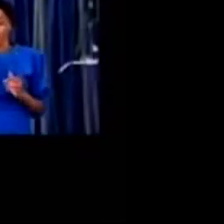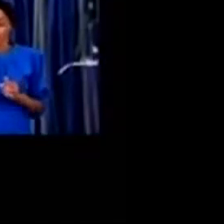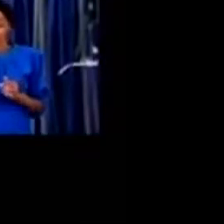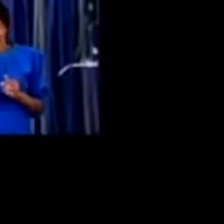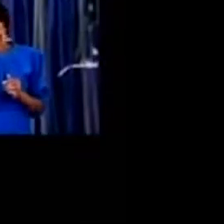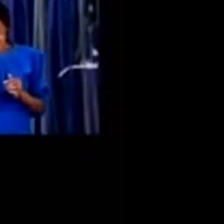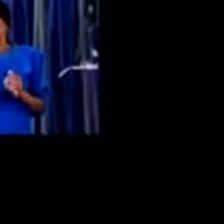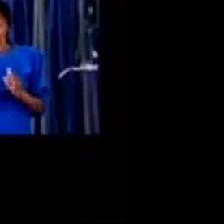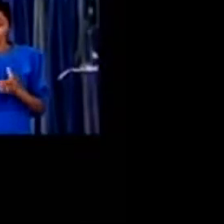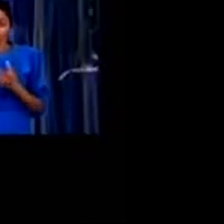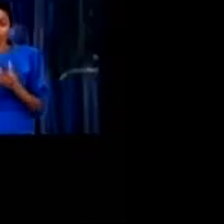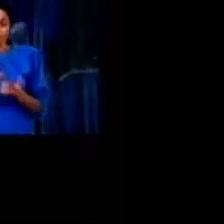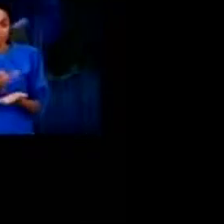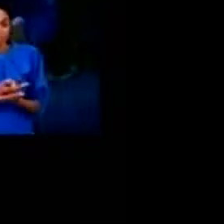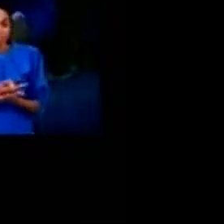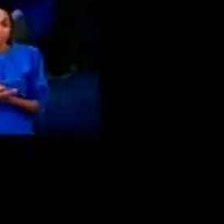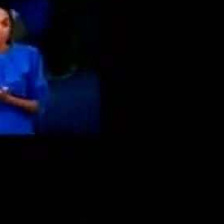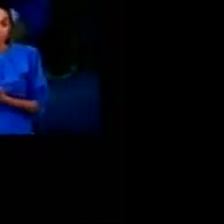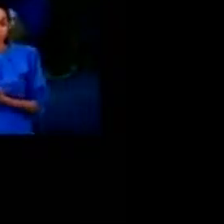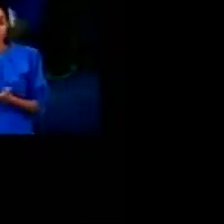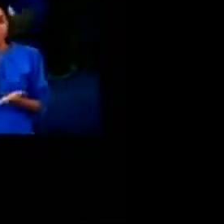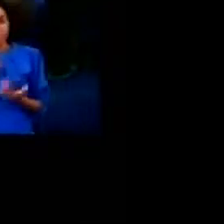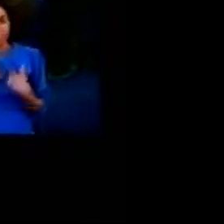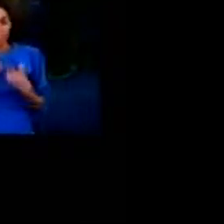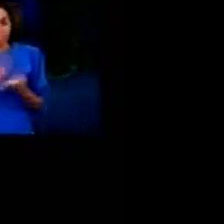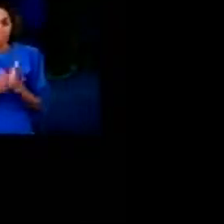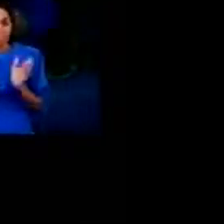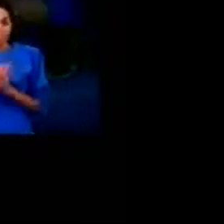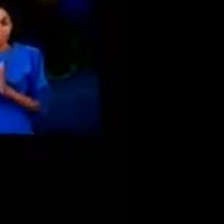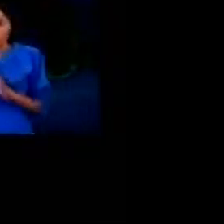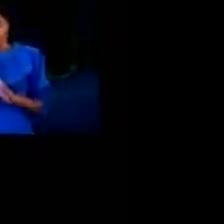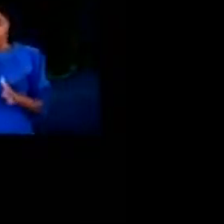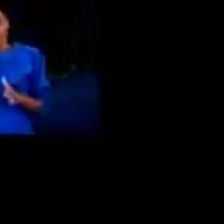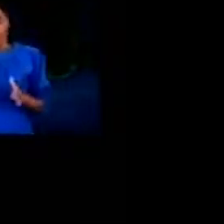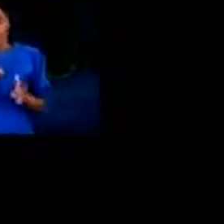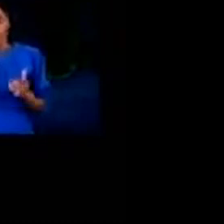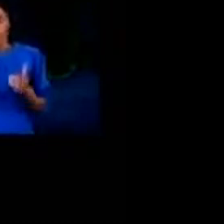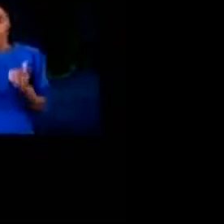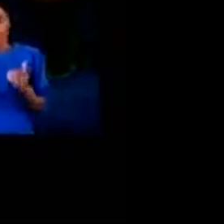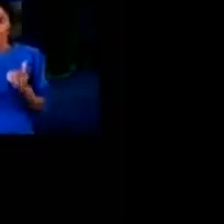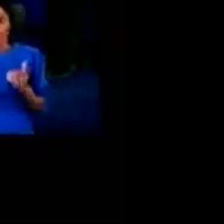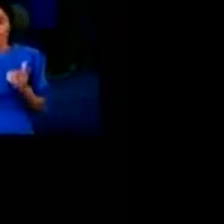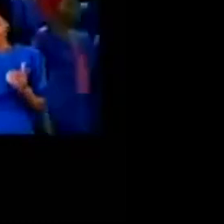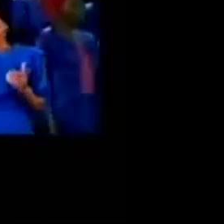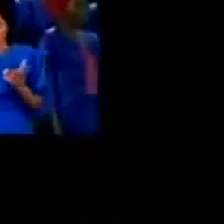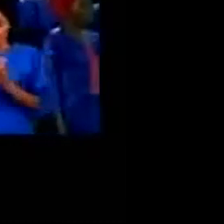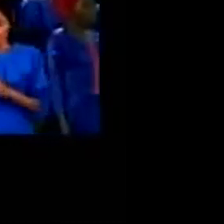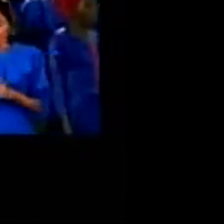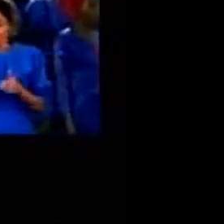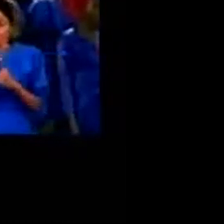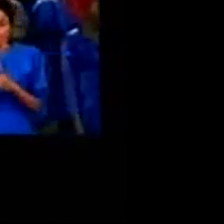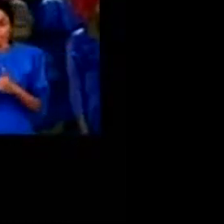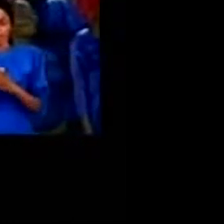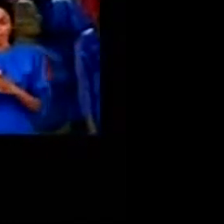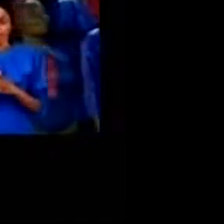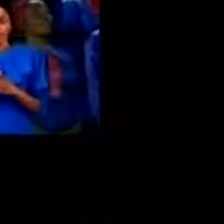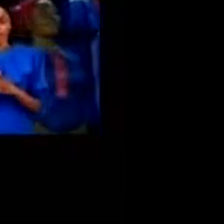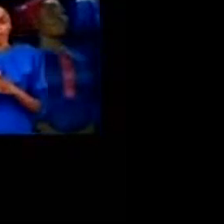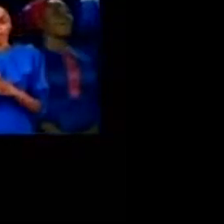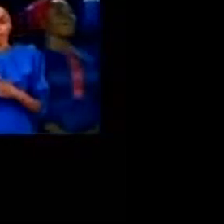Sorrow, sin, and shame are forever gone. Oh, praise the Lord. Glory.